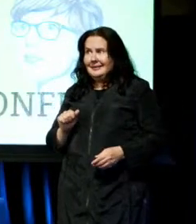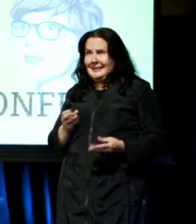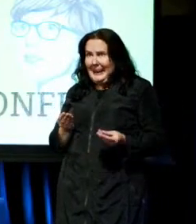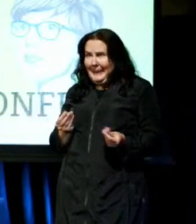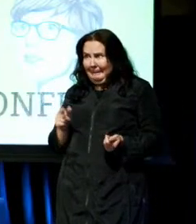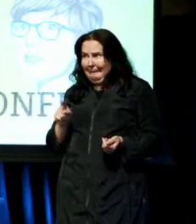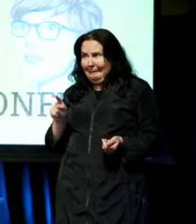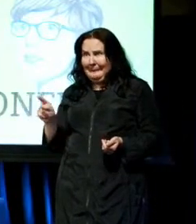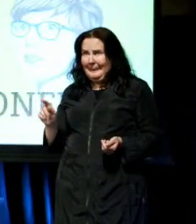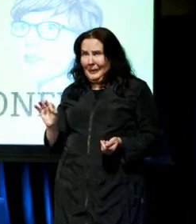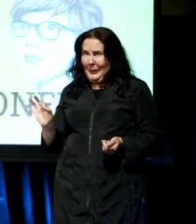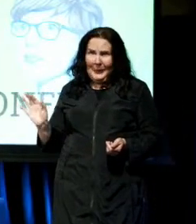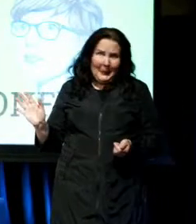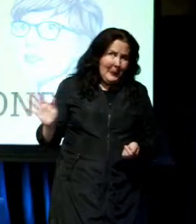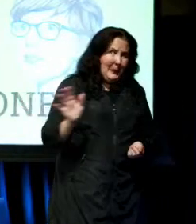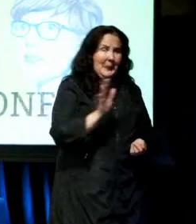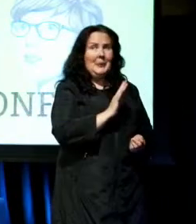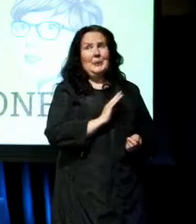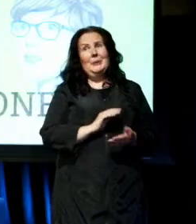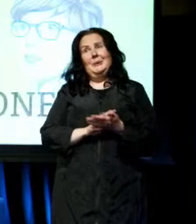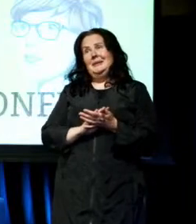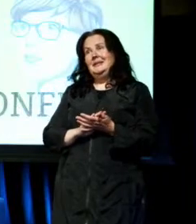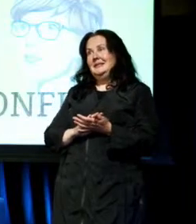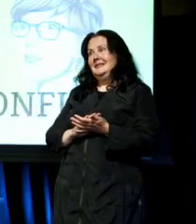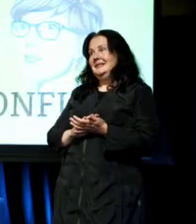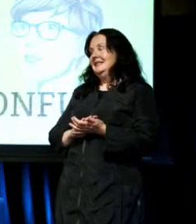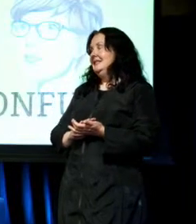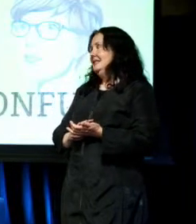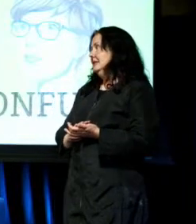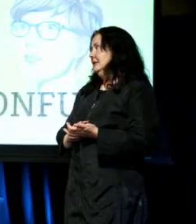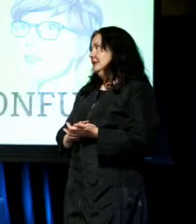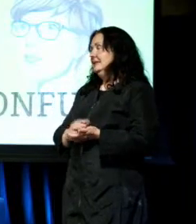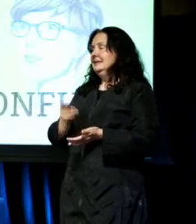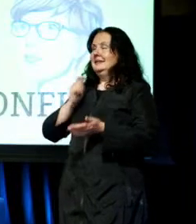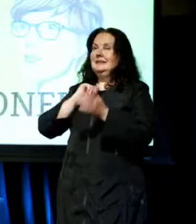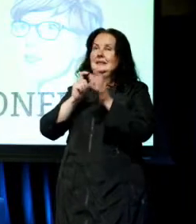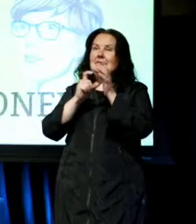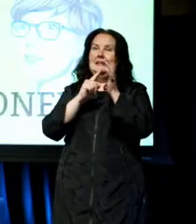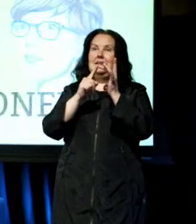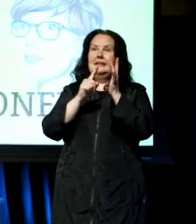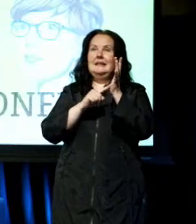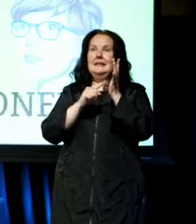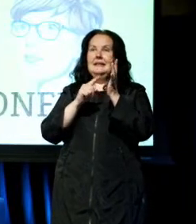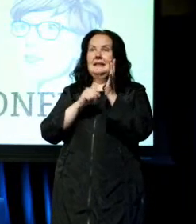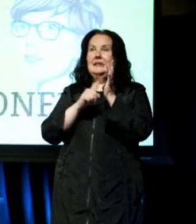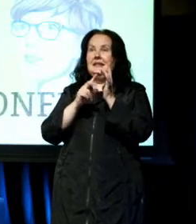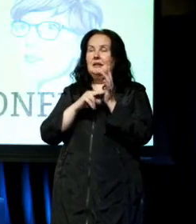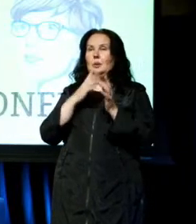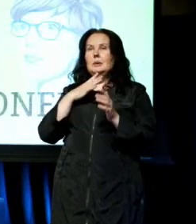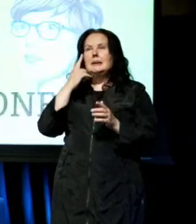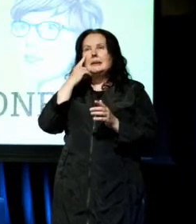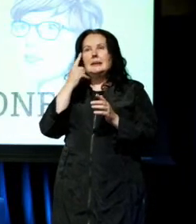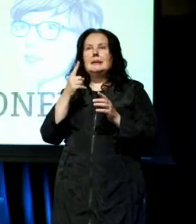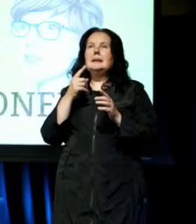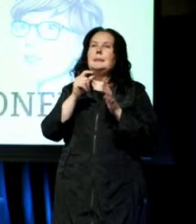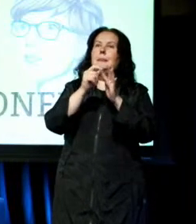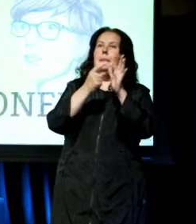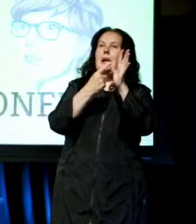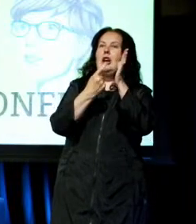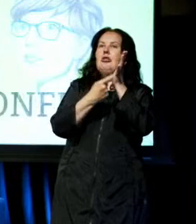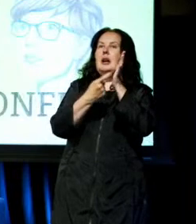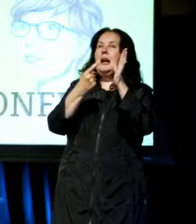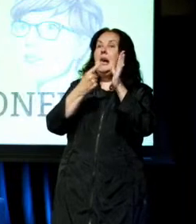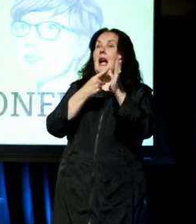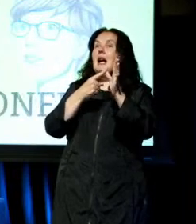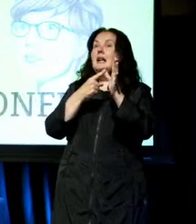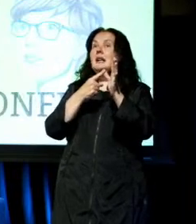like the ones see that the are ability. At the Olympics. Yeah. I really want to see an Olympic Paralympics event where it's just like really, really tired